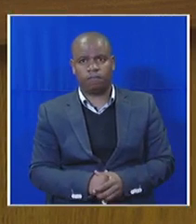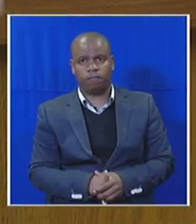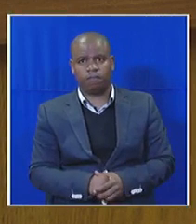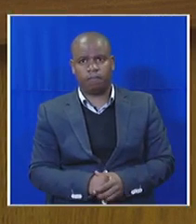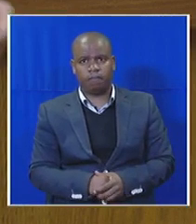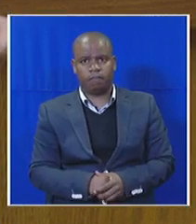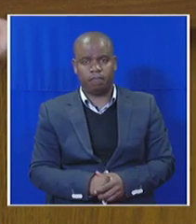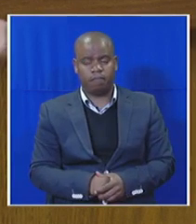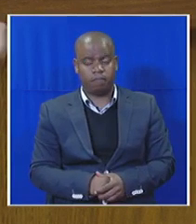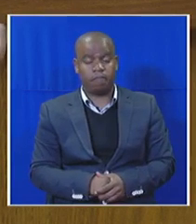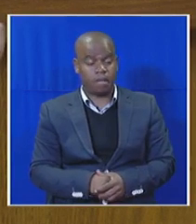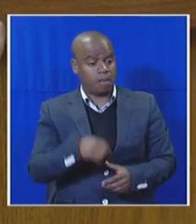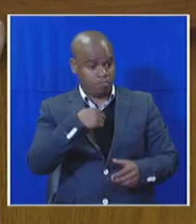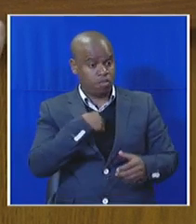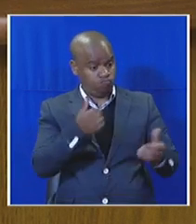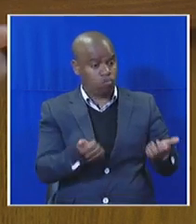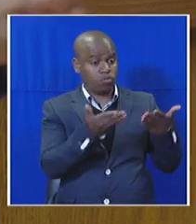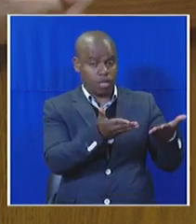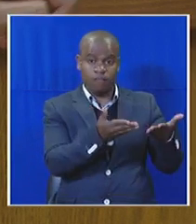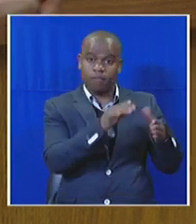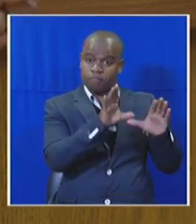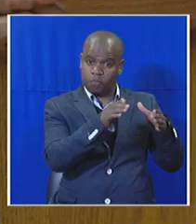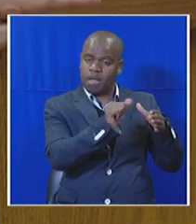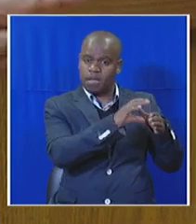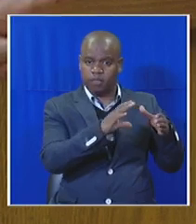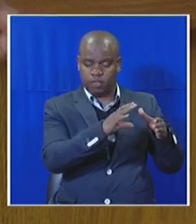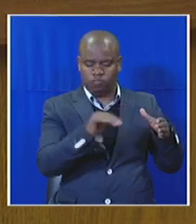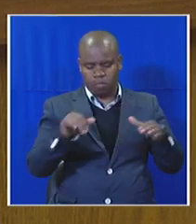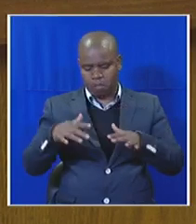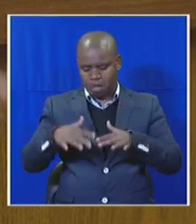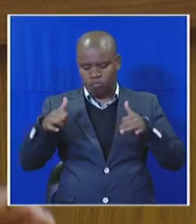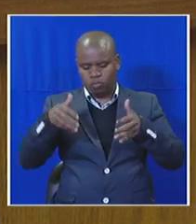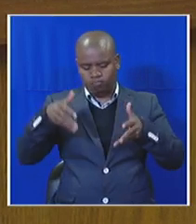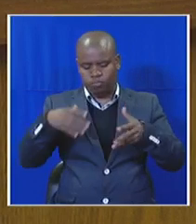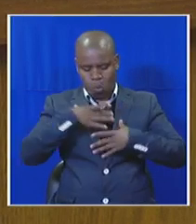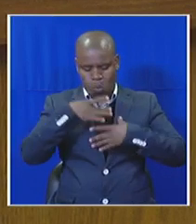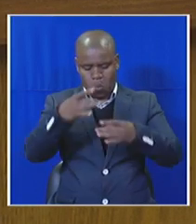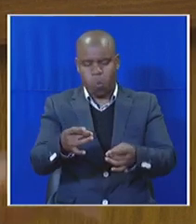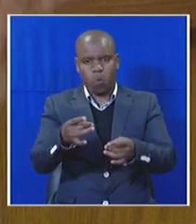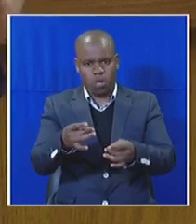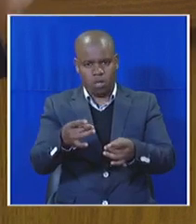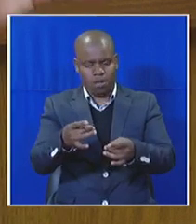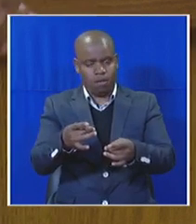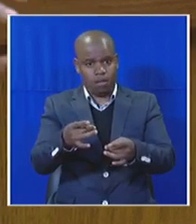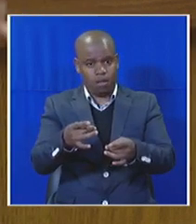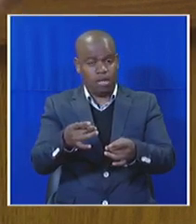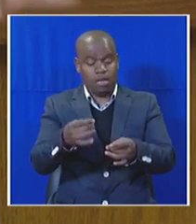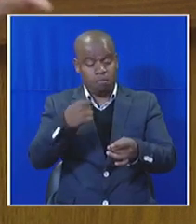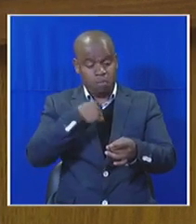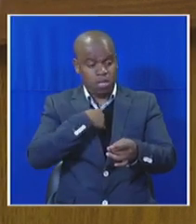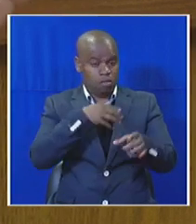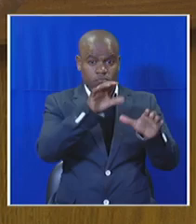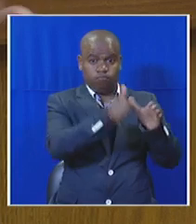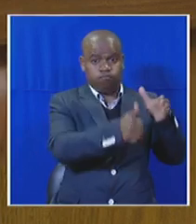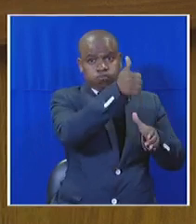Not to the ANC. This House did not elect me to be the president of the ANC. We are making a big mistake. We